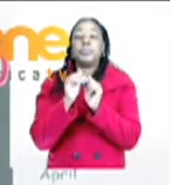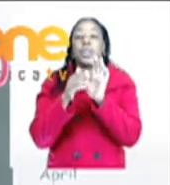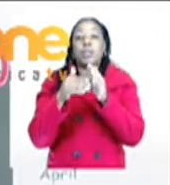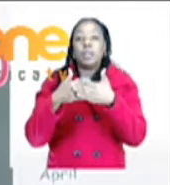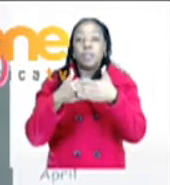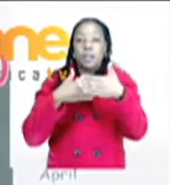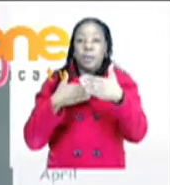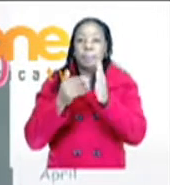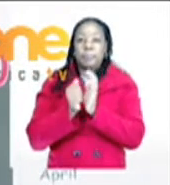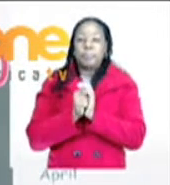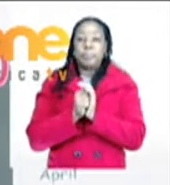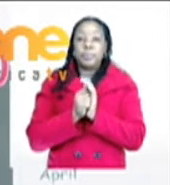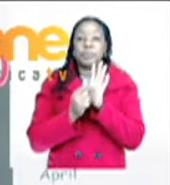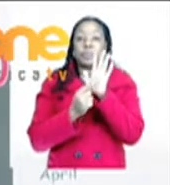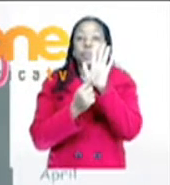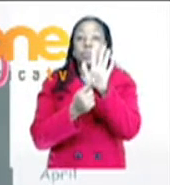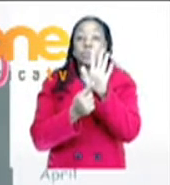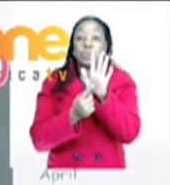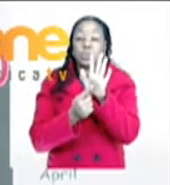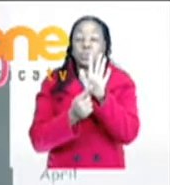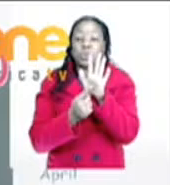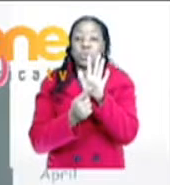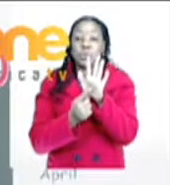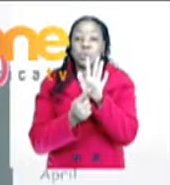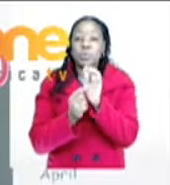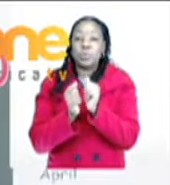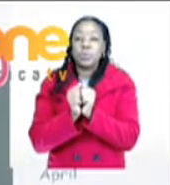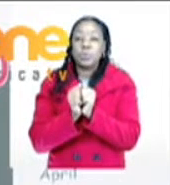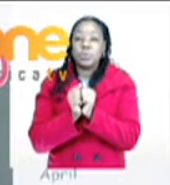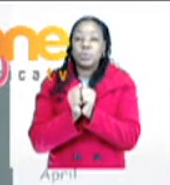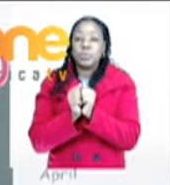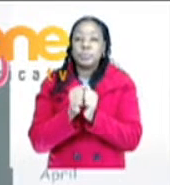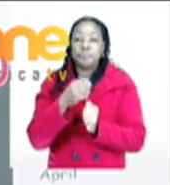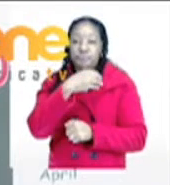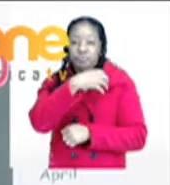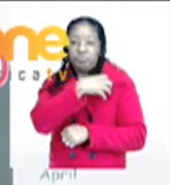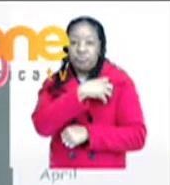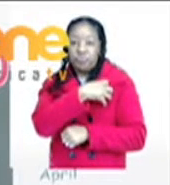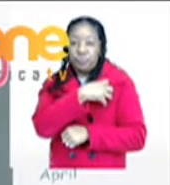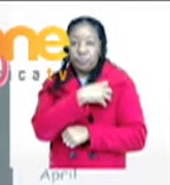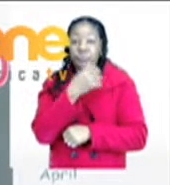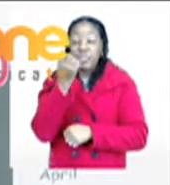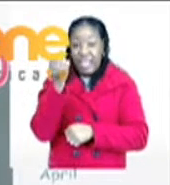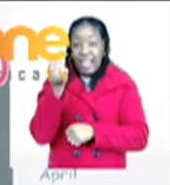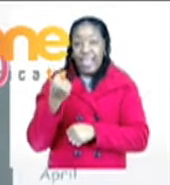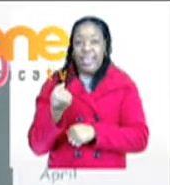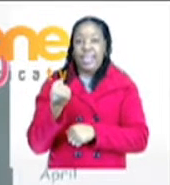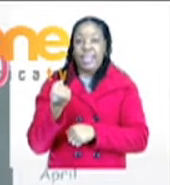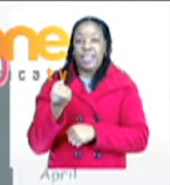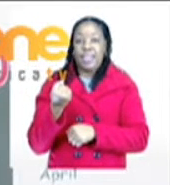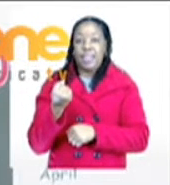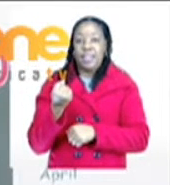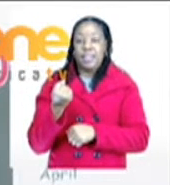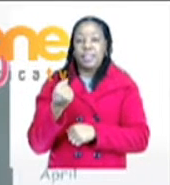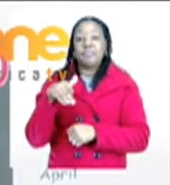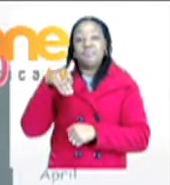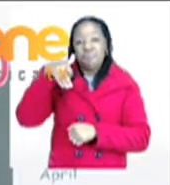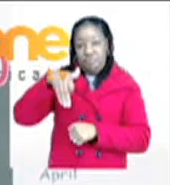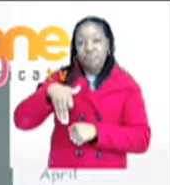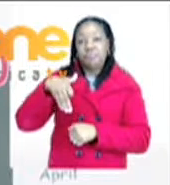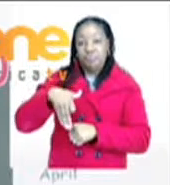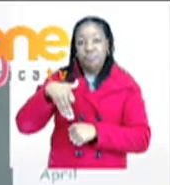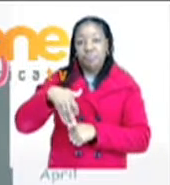more. We have the coat of arms, that is the Namibian coat of